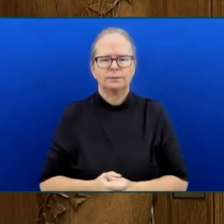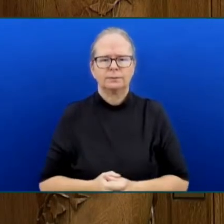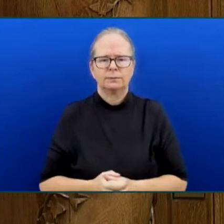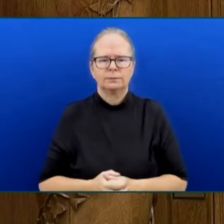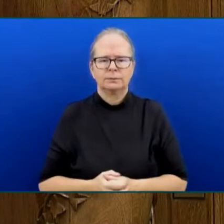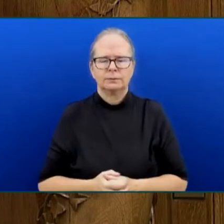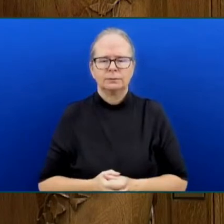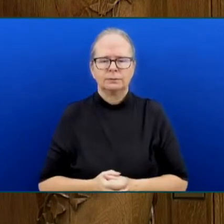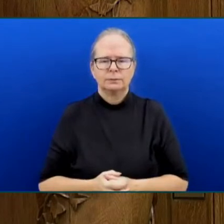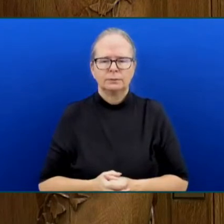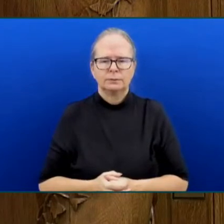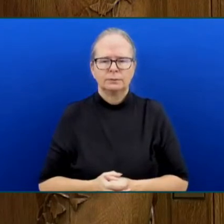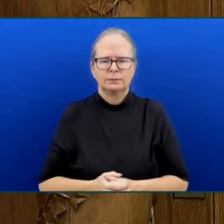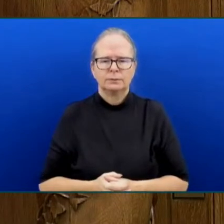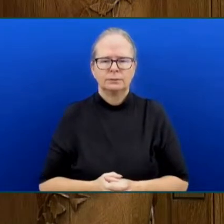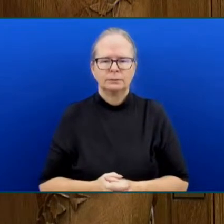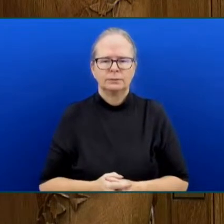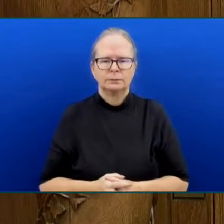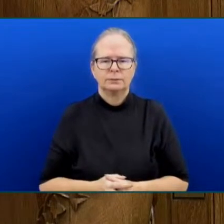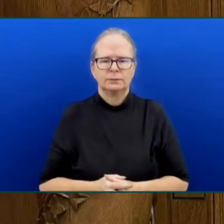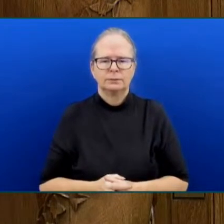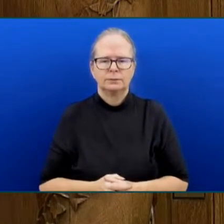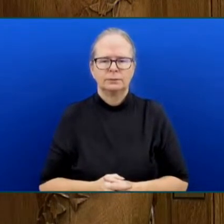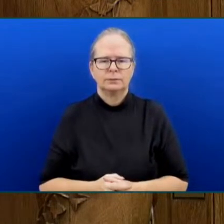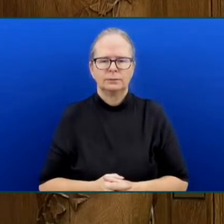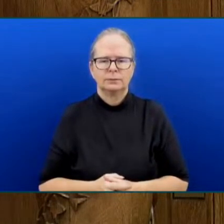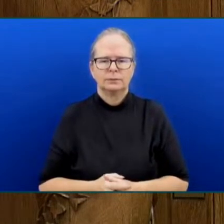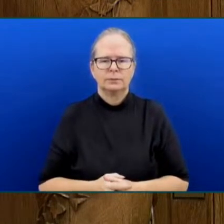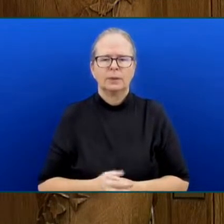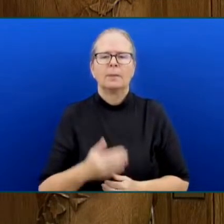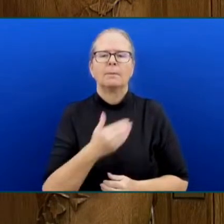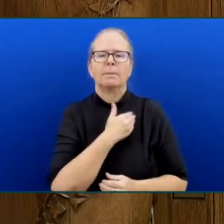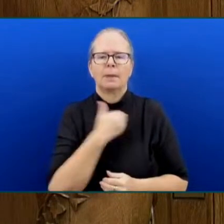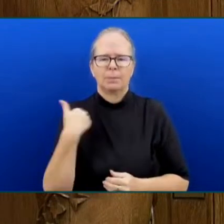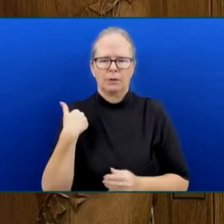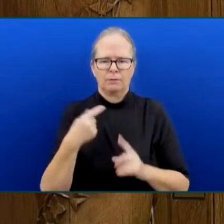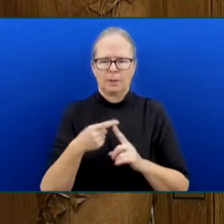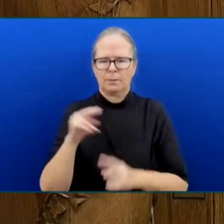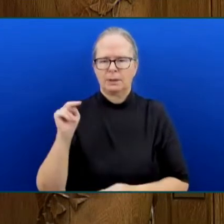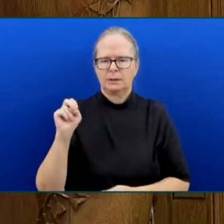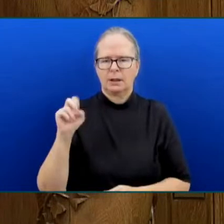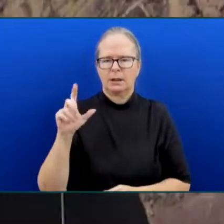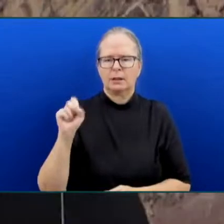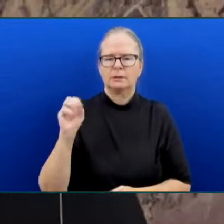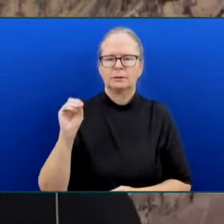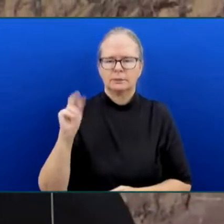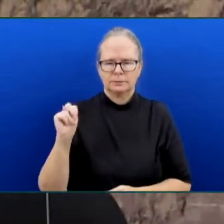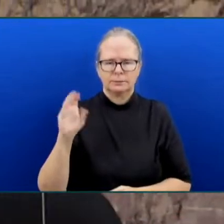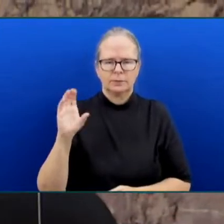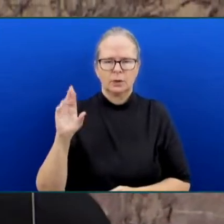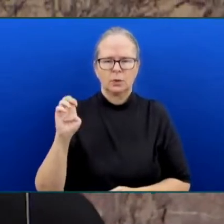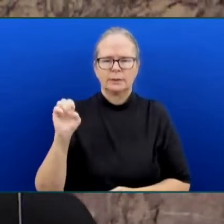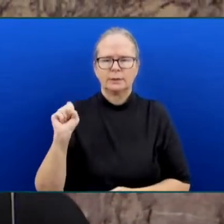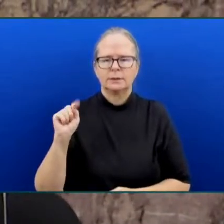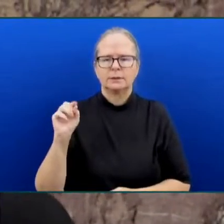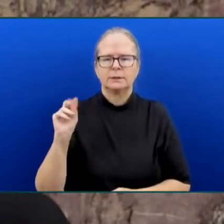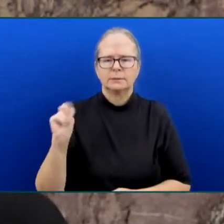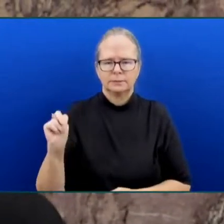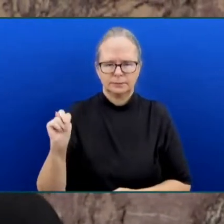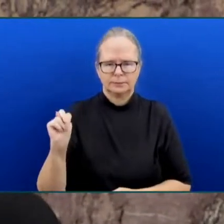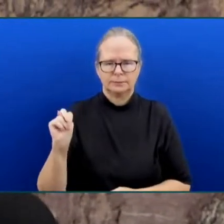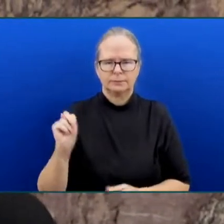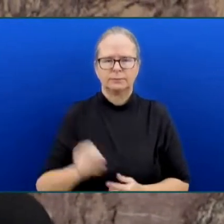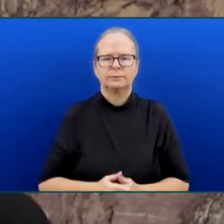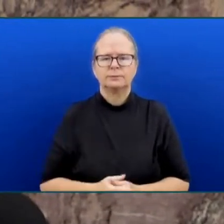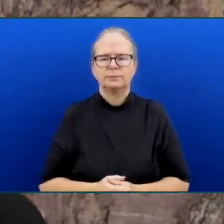Member for Nelson Creston. Thank you, Honourable Speaker. First of all, I would like to wish everyone in